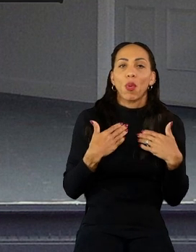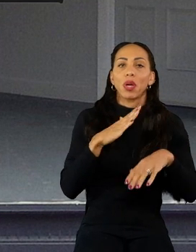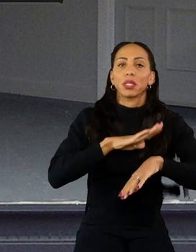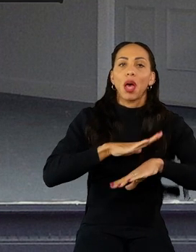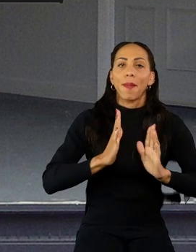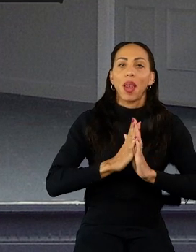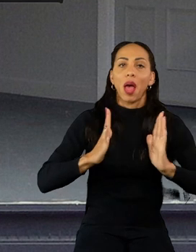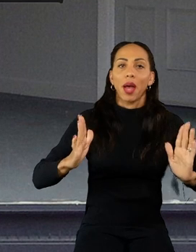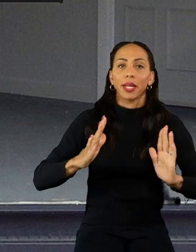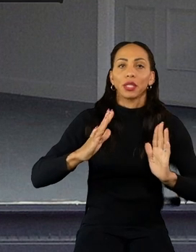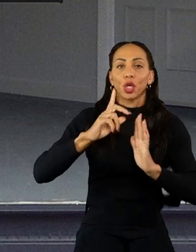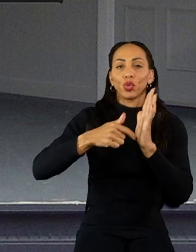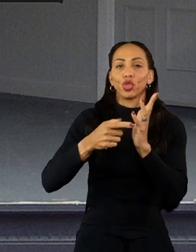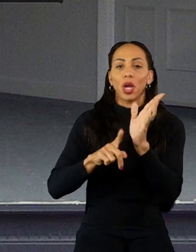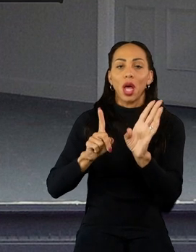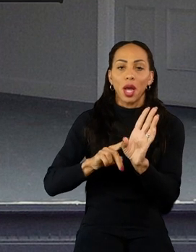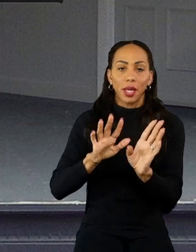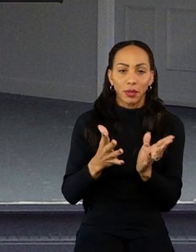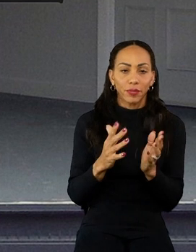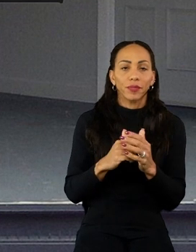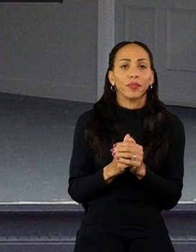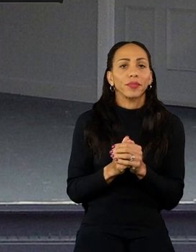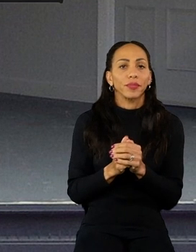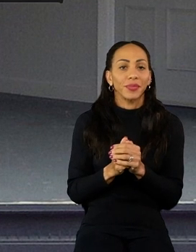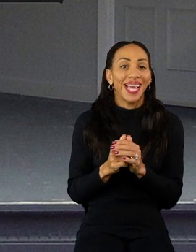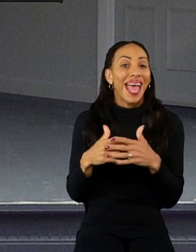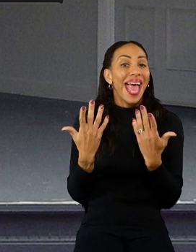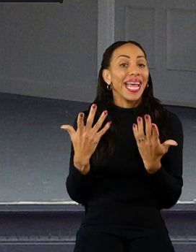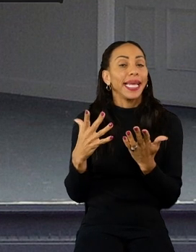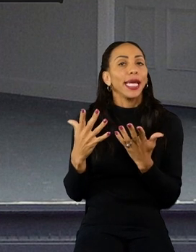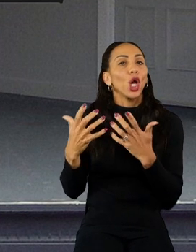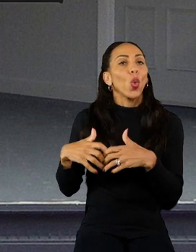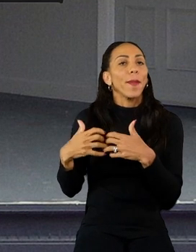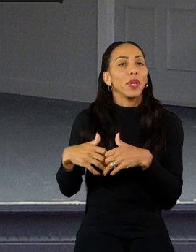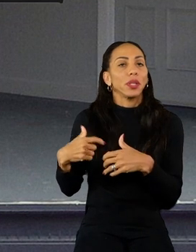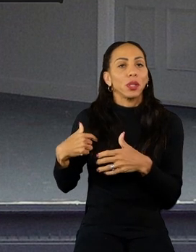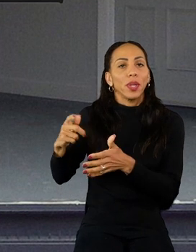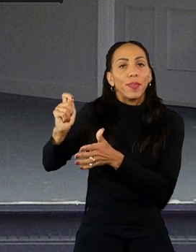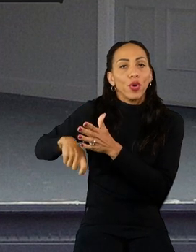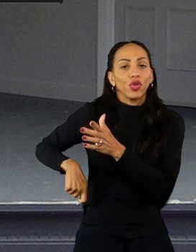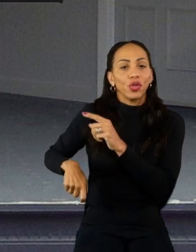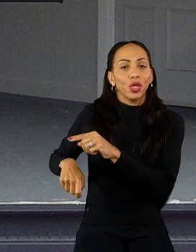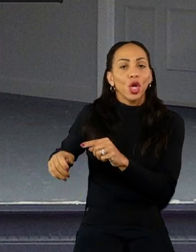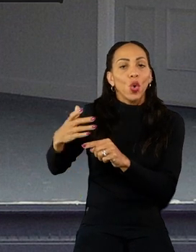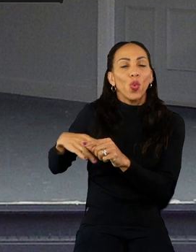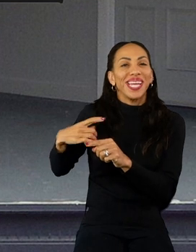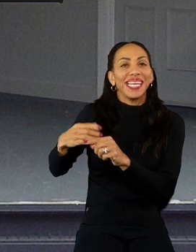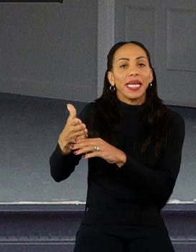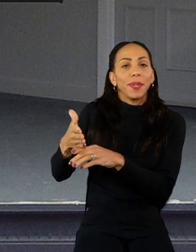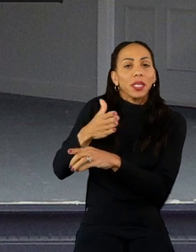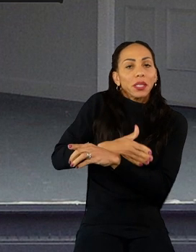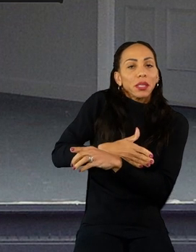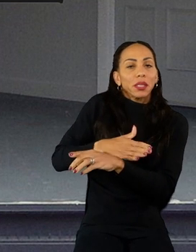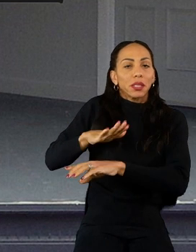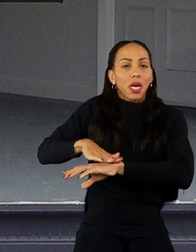need to make that work in with our timeline, so leave that with me. We have got a bit of an issue with that harbour. So any equipment we do purchase,